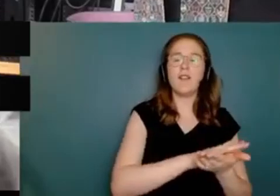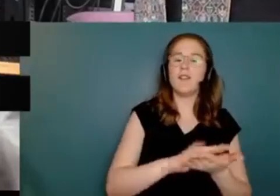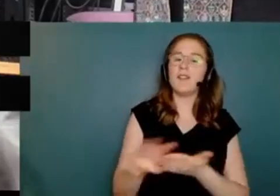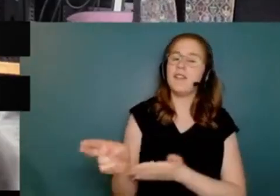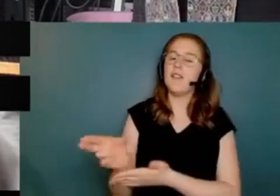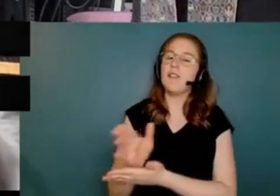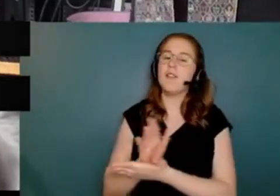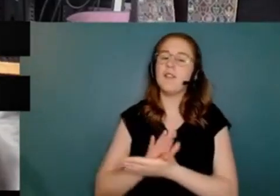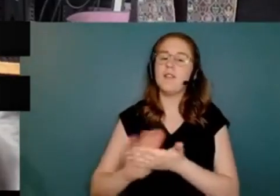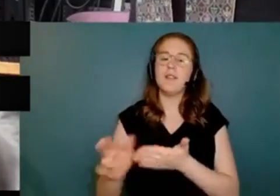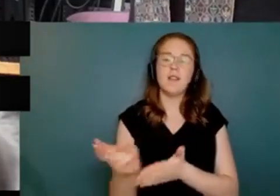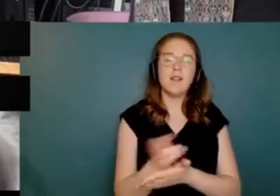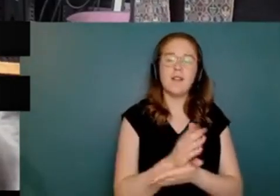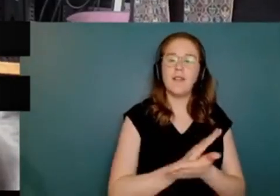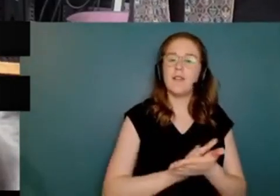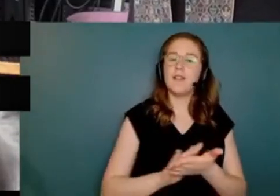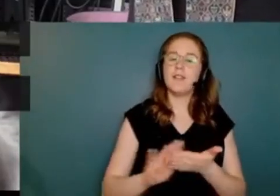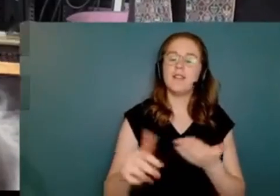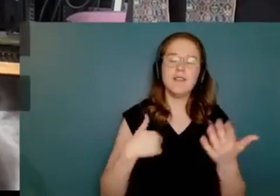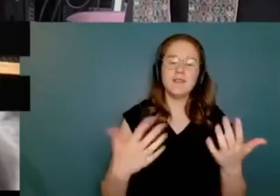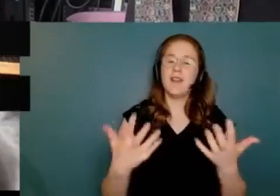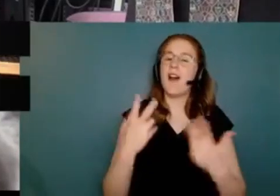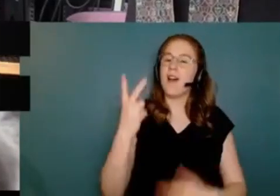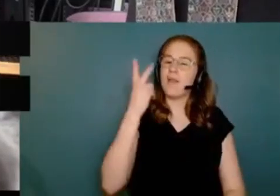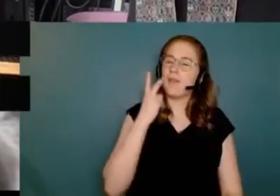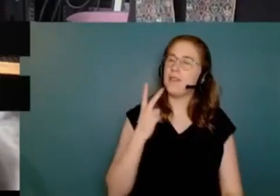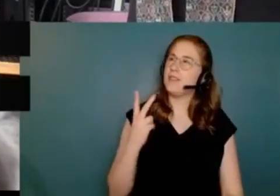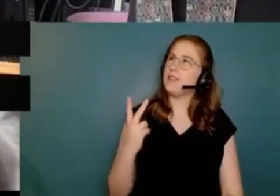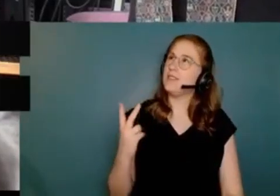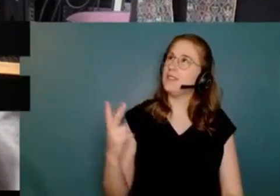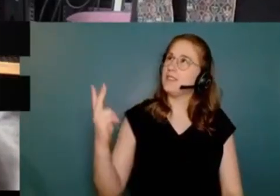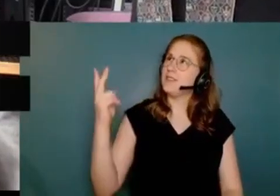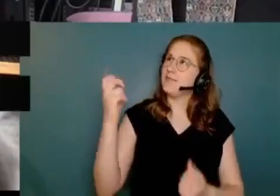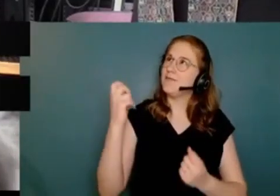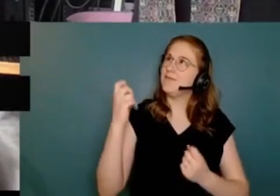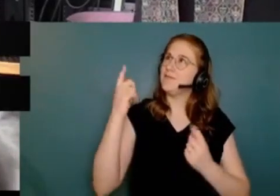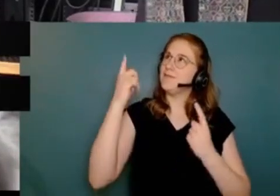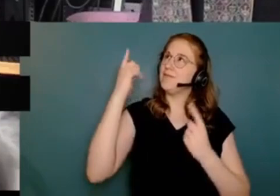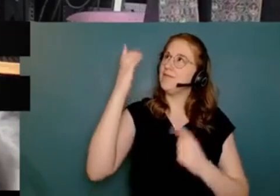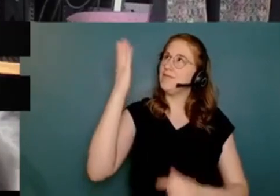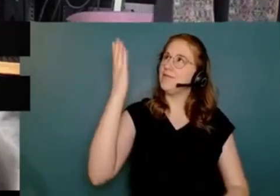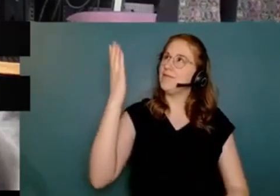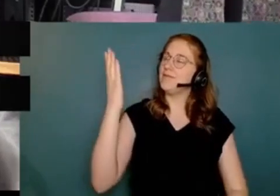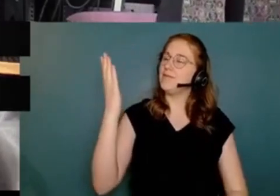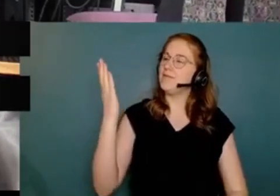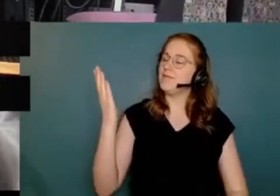Holy, holy, holy. I want to see